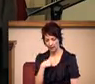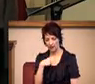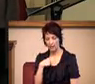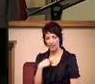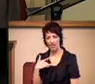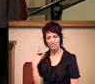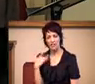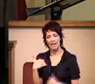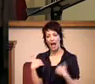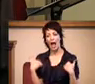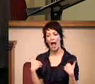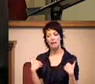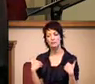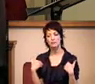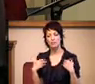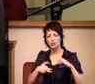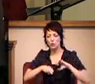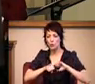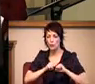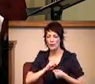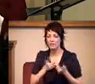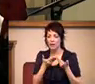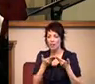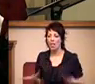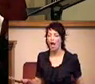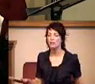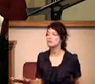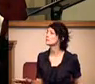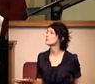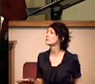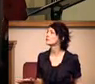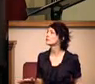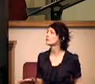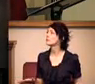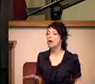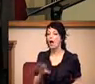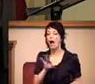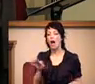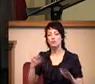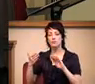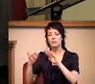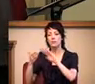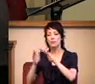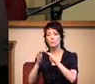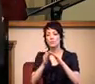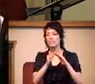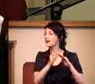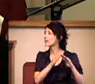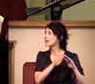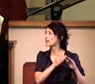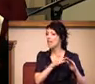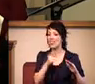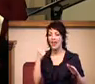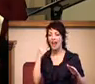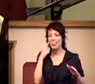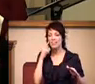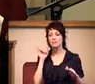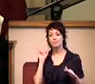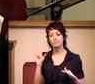is the grieving loss over the loss of community that I think it